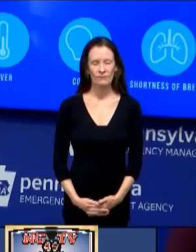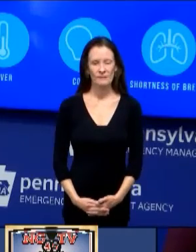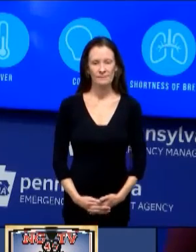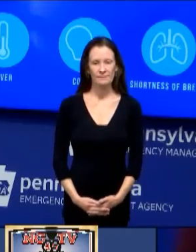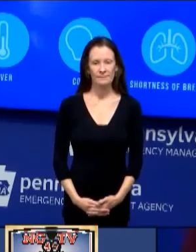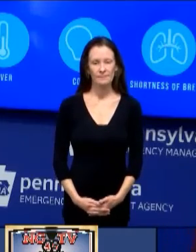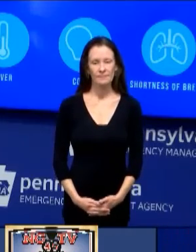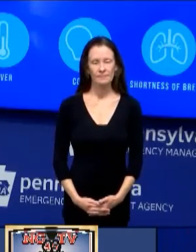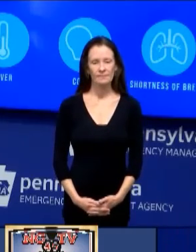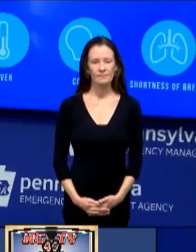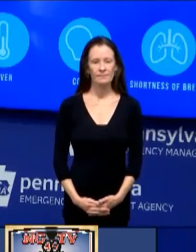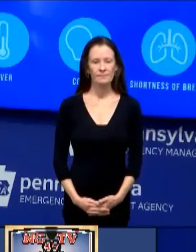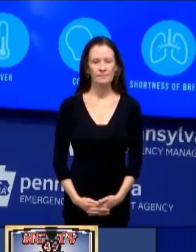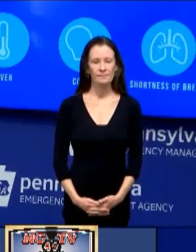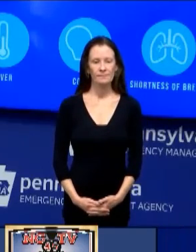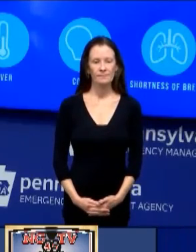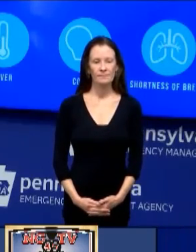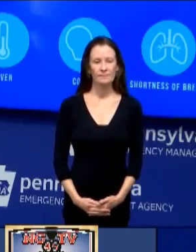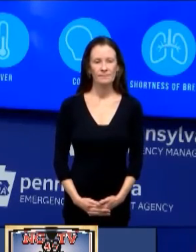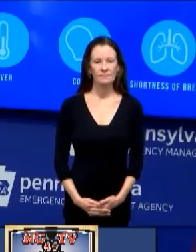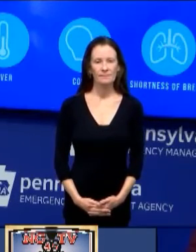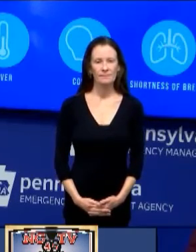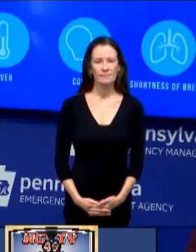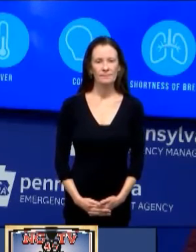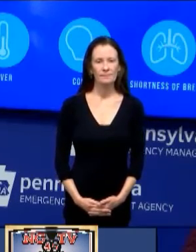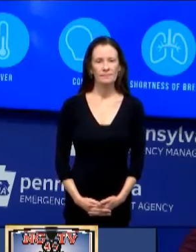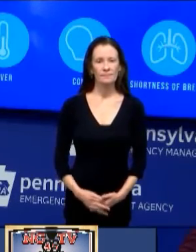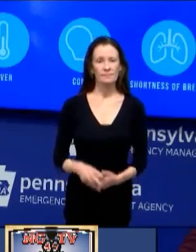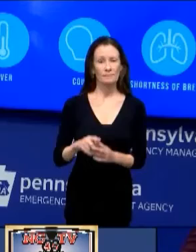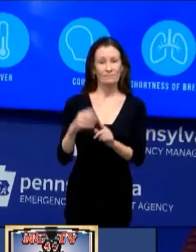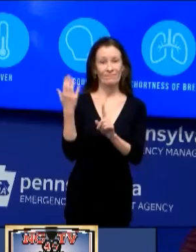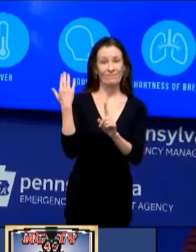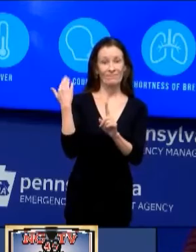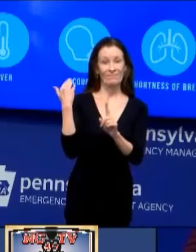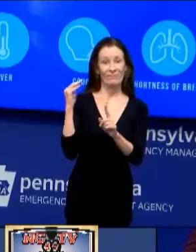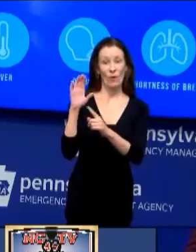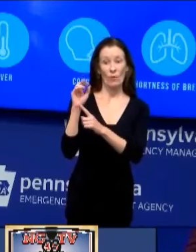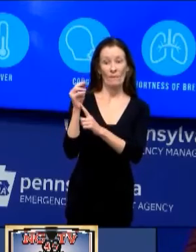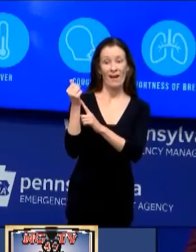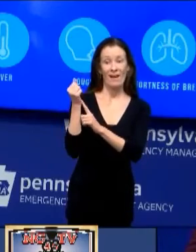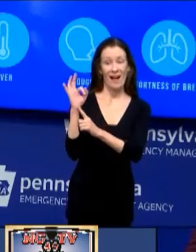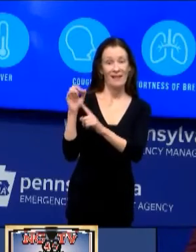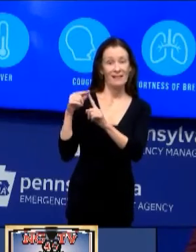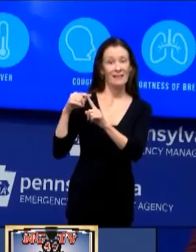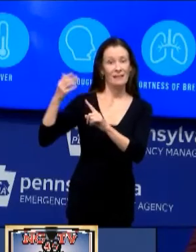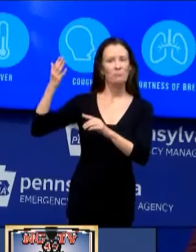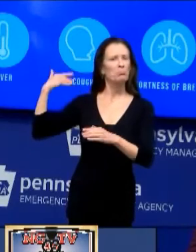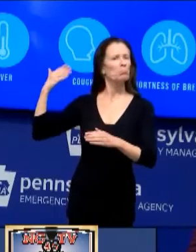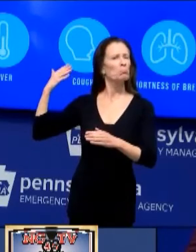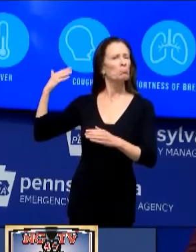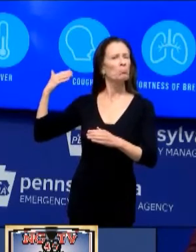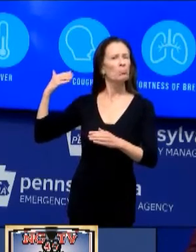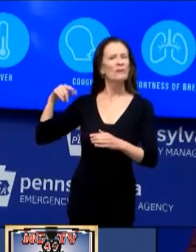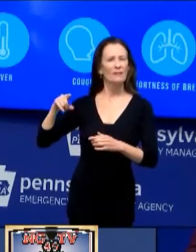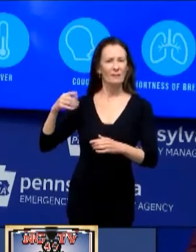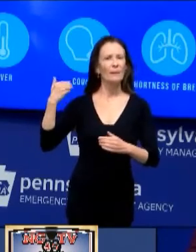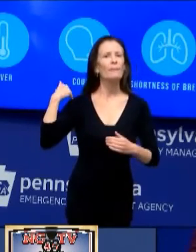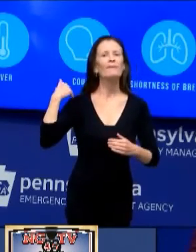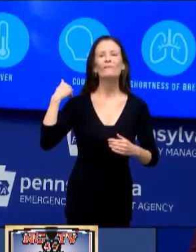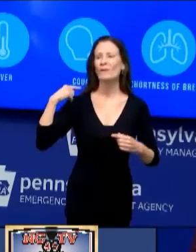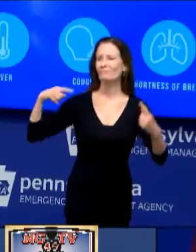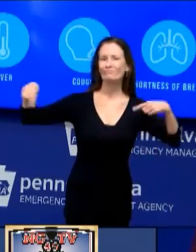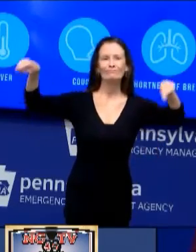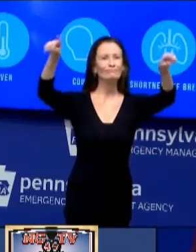Prior to the COVID-19 pandemic, it was actually the opioid crisis, which was the biggest public health crisis that